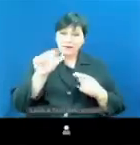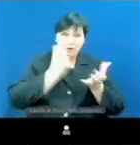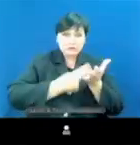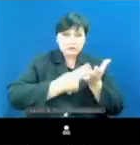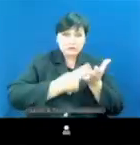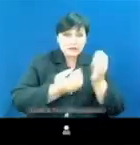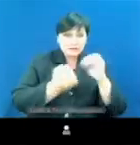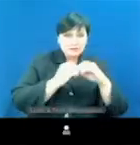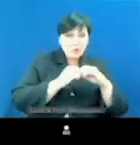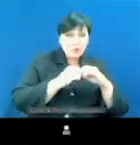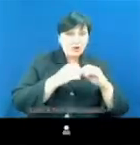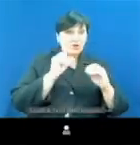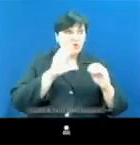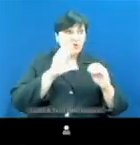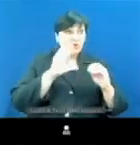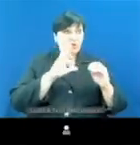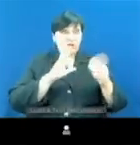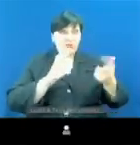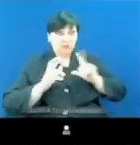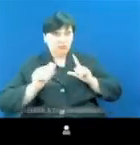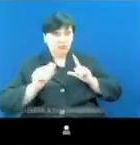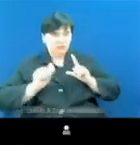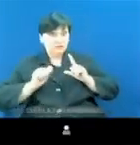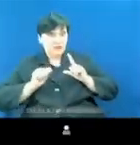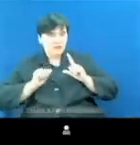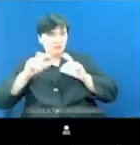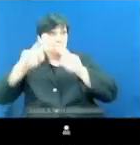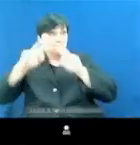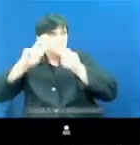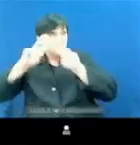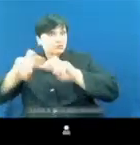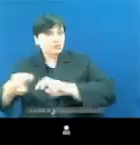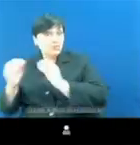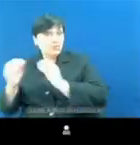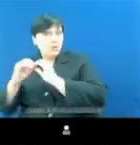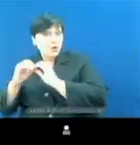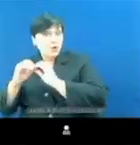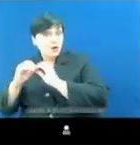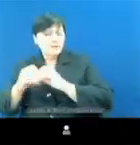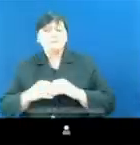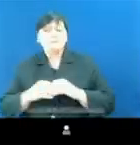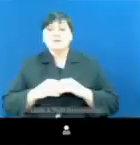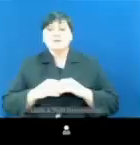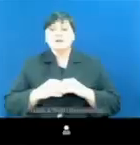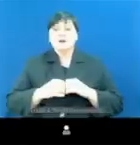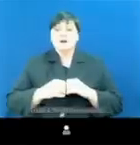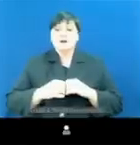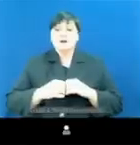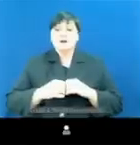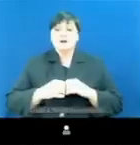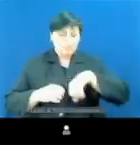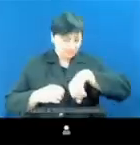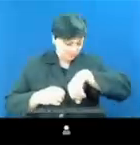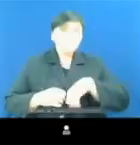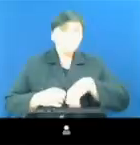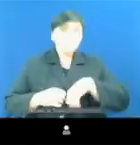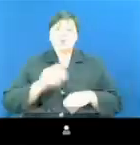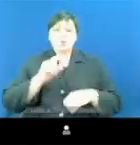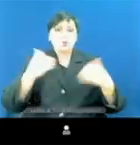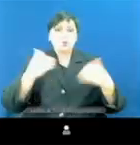own? Well, we're exactly halfway through and we have 20 minutes left.